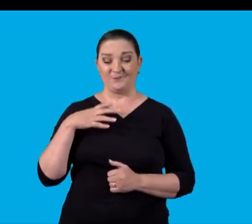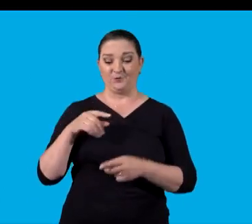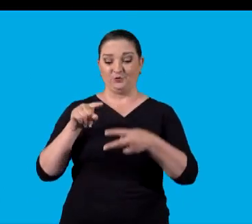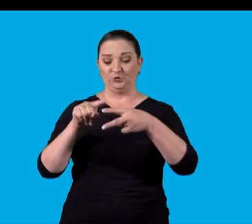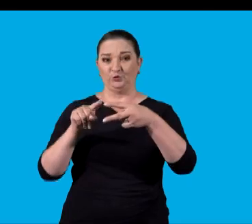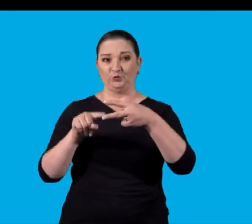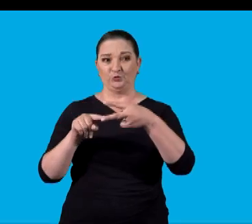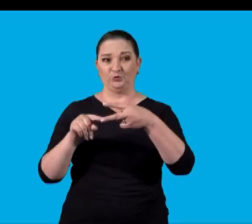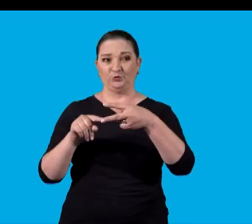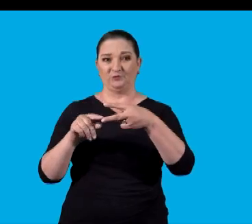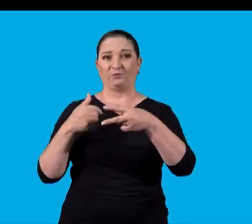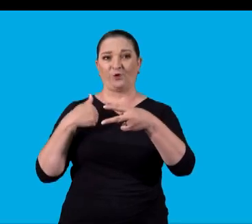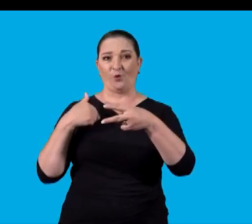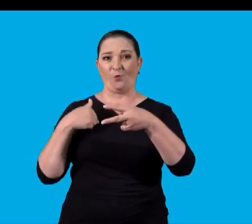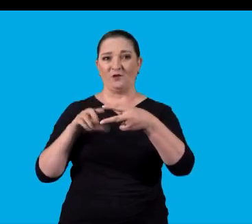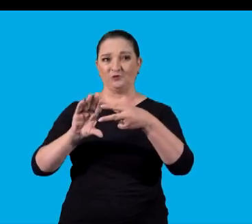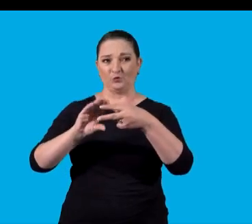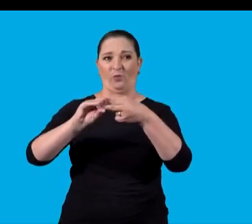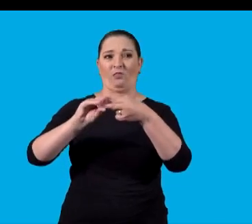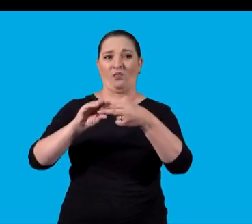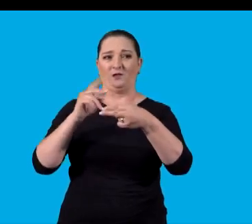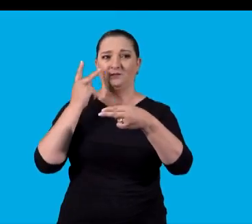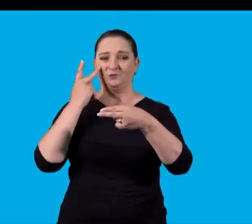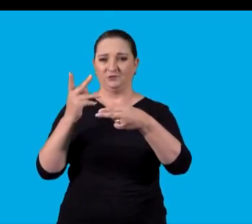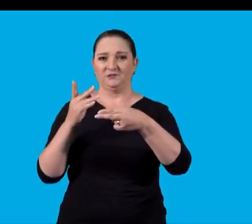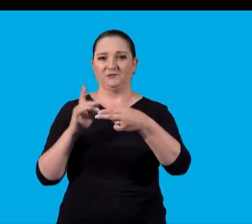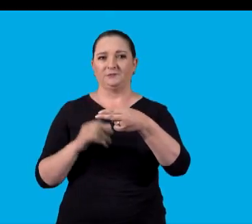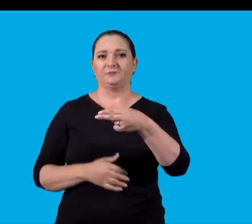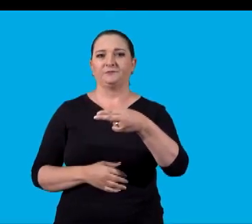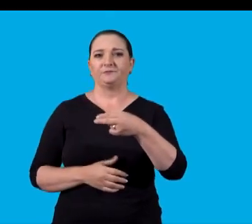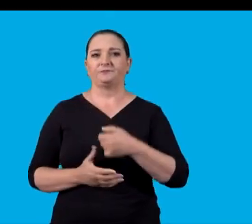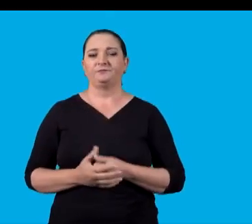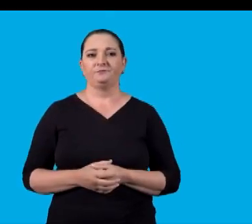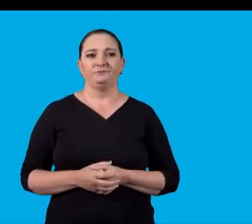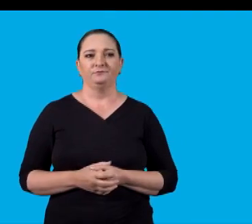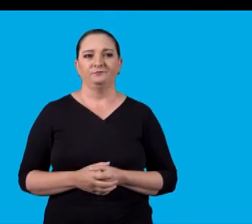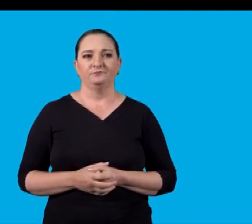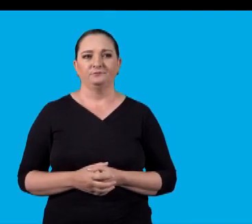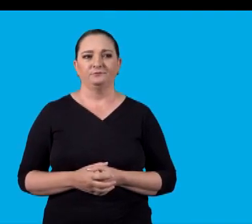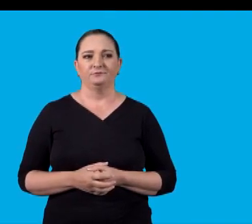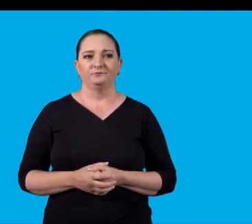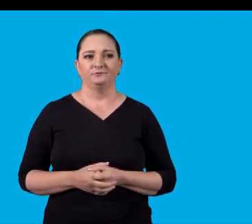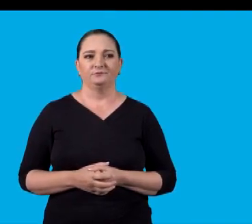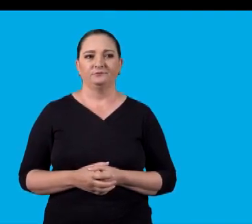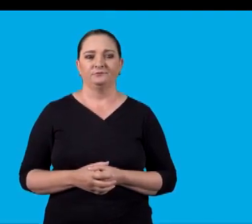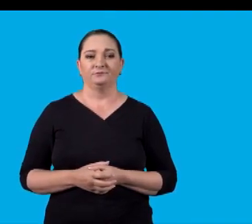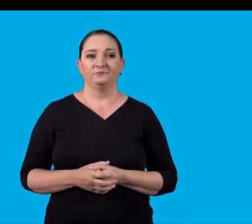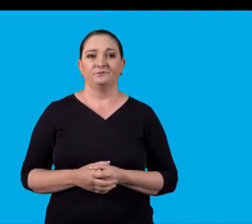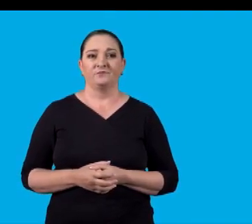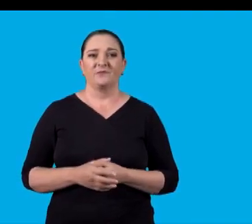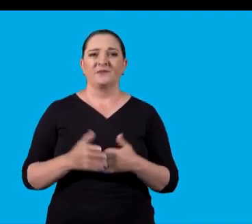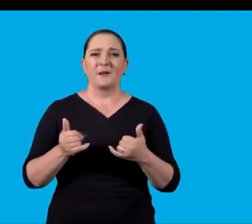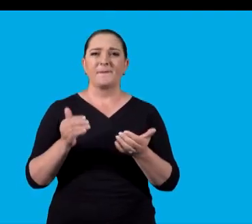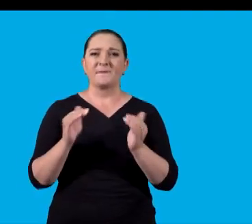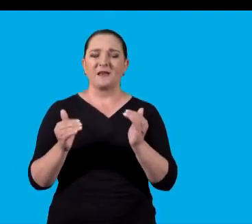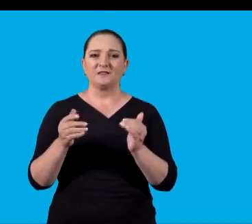together. Note 7 together with the cash flow. We want to see the relationship between them. And then the